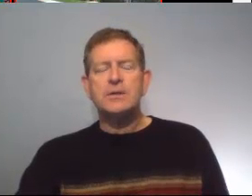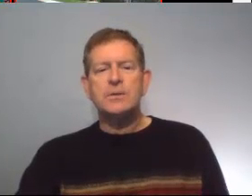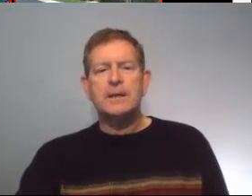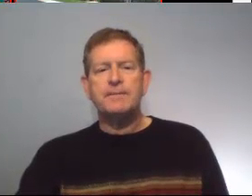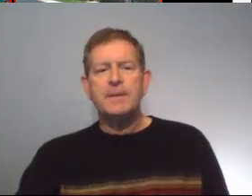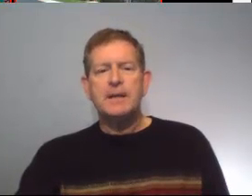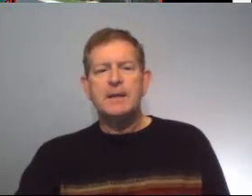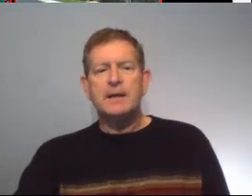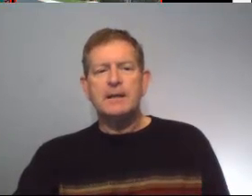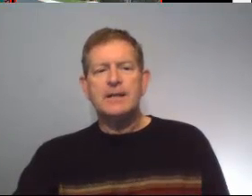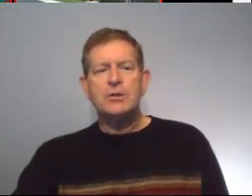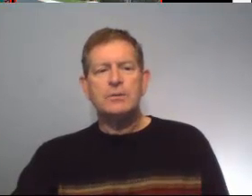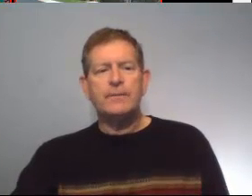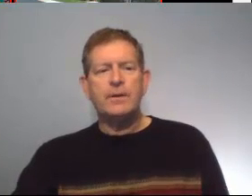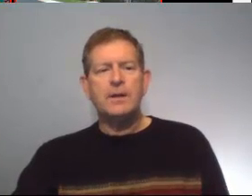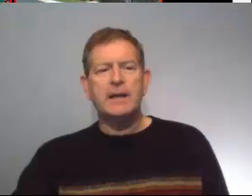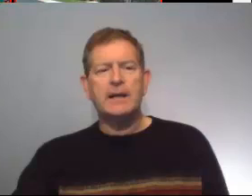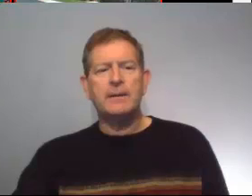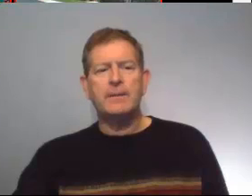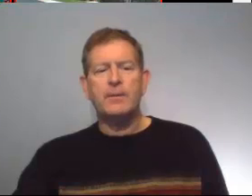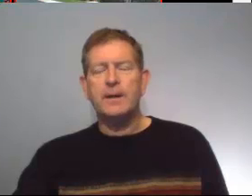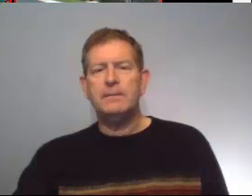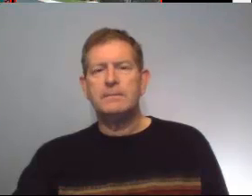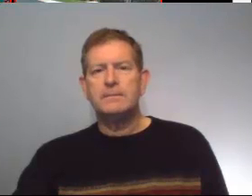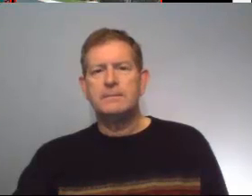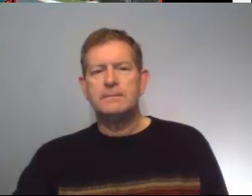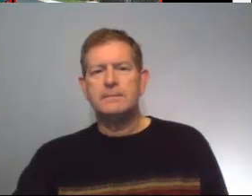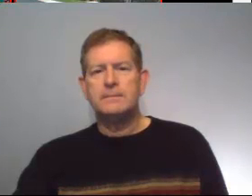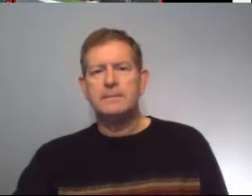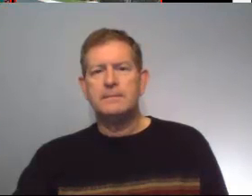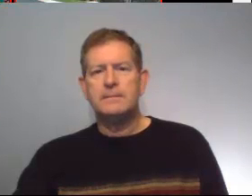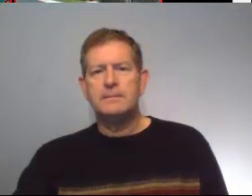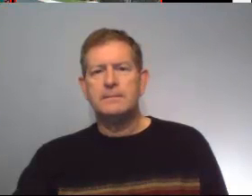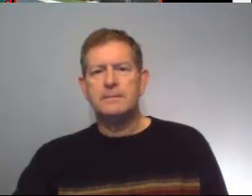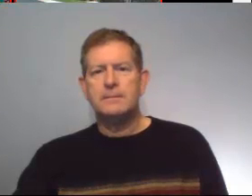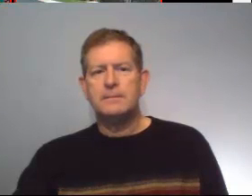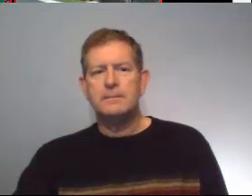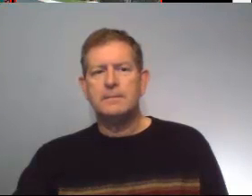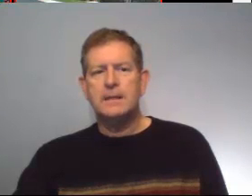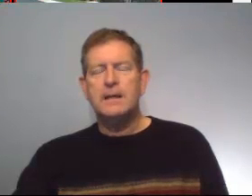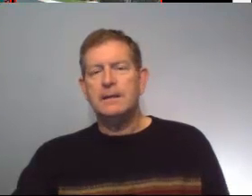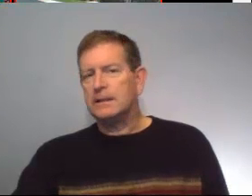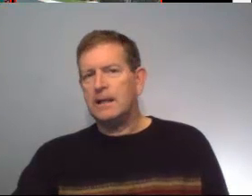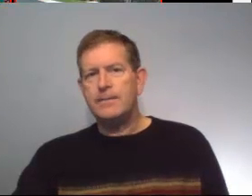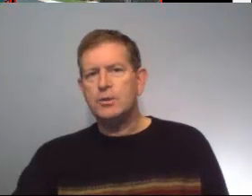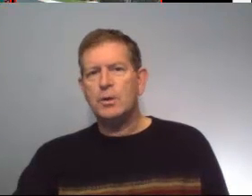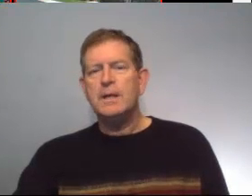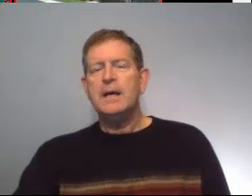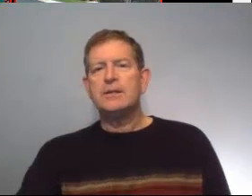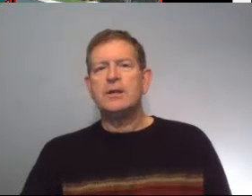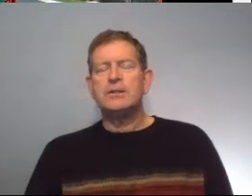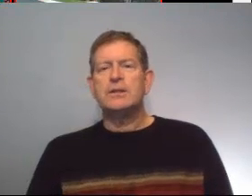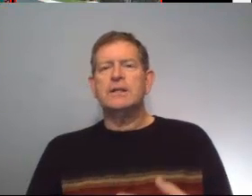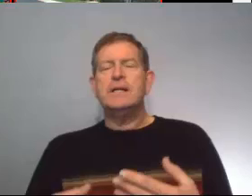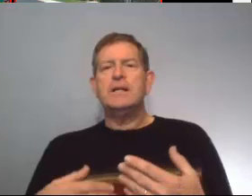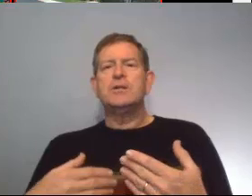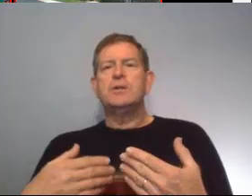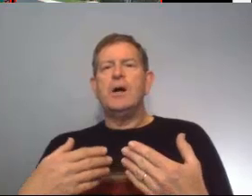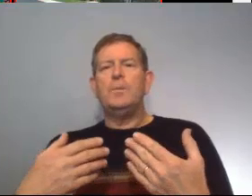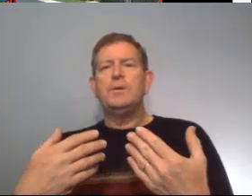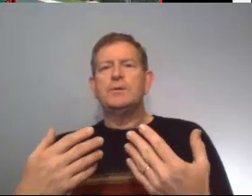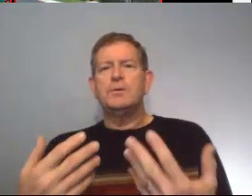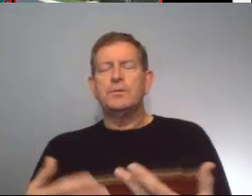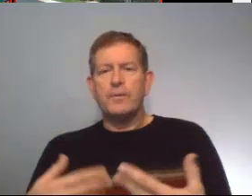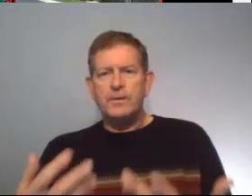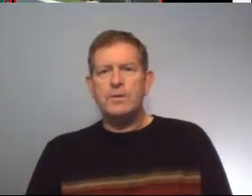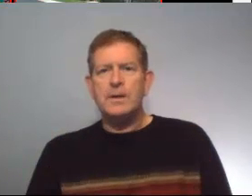intended to let you, if you click on it here, by the way. La televisión. La televisión. It's intended to